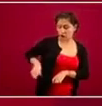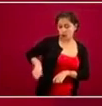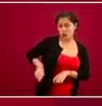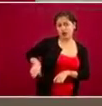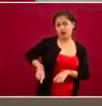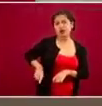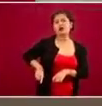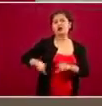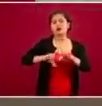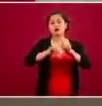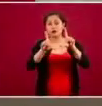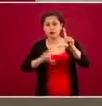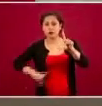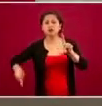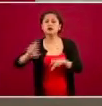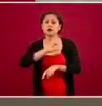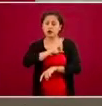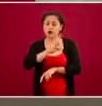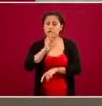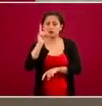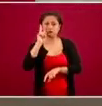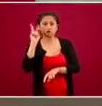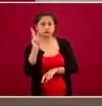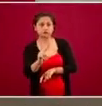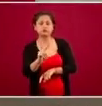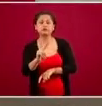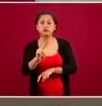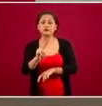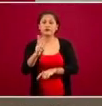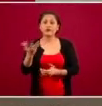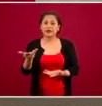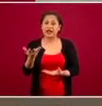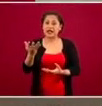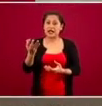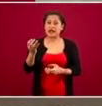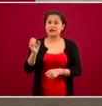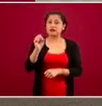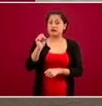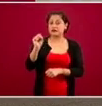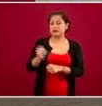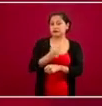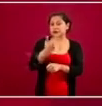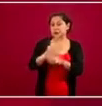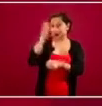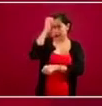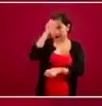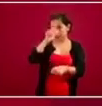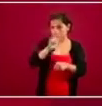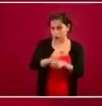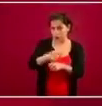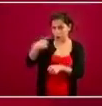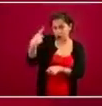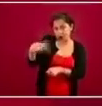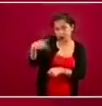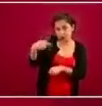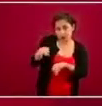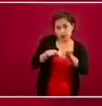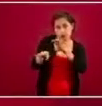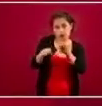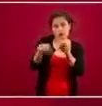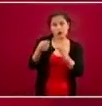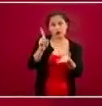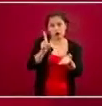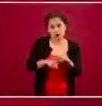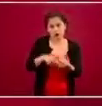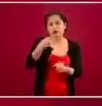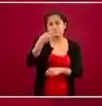all the different institutions within the federal government. For example, the Ministry of